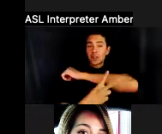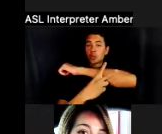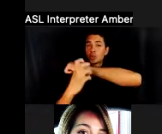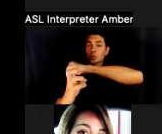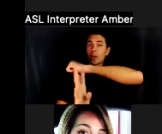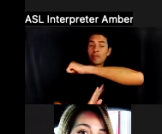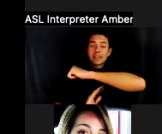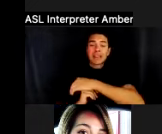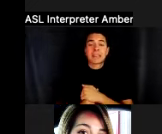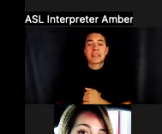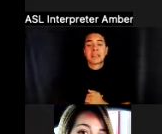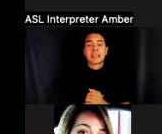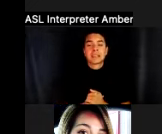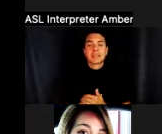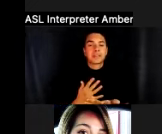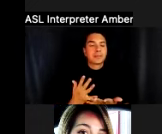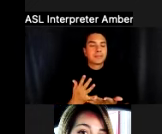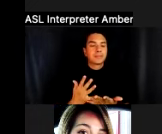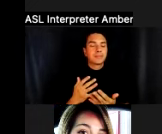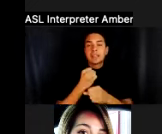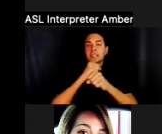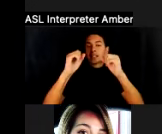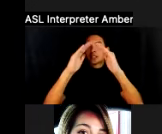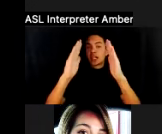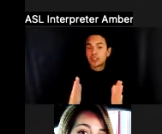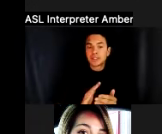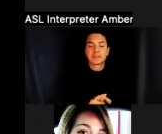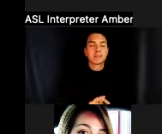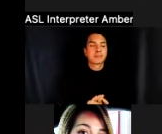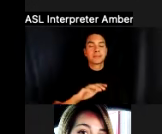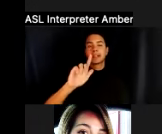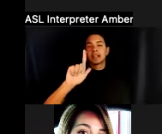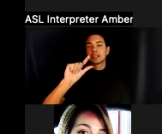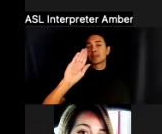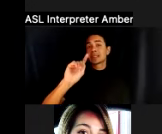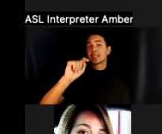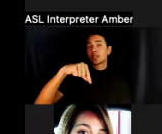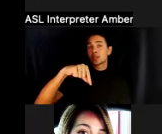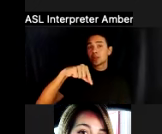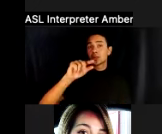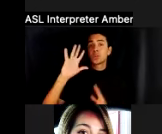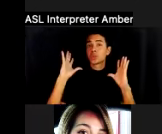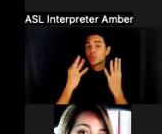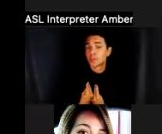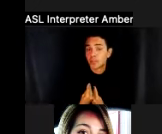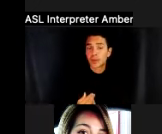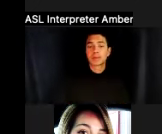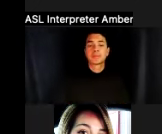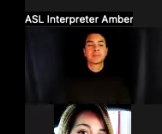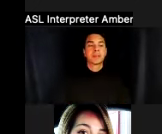LGBTQI2 spirit, and how do we collaborate and coordinate to create something diverse and